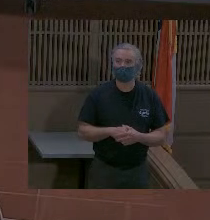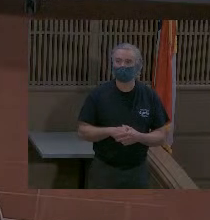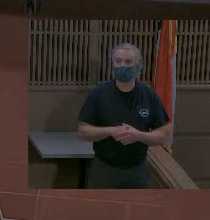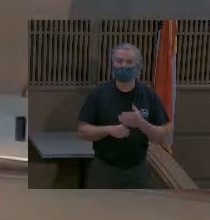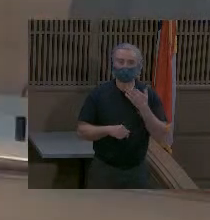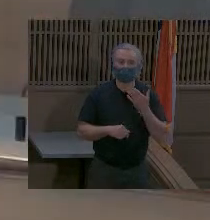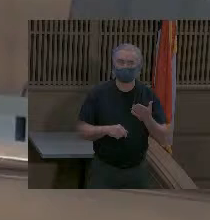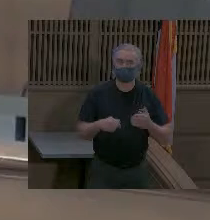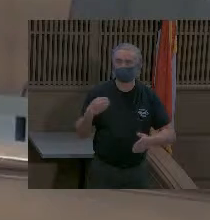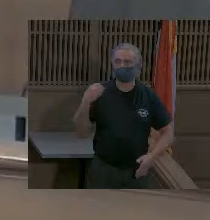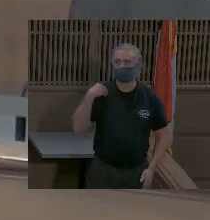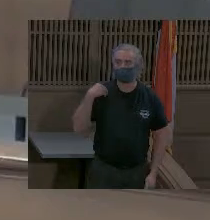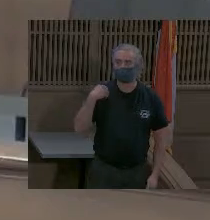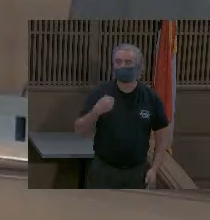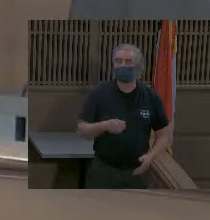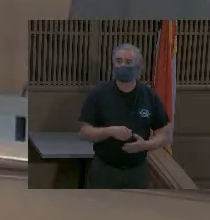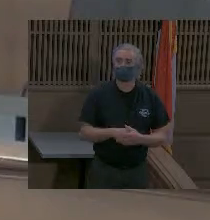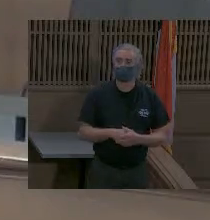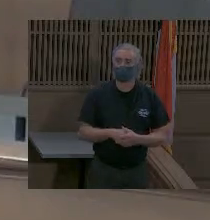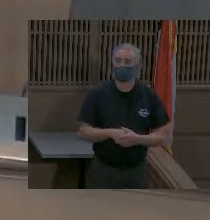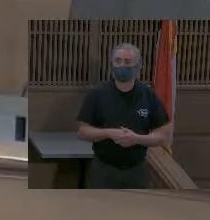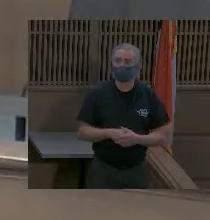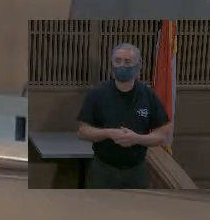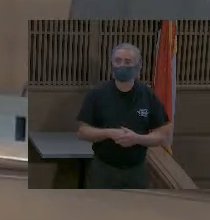Thank you, Chief.